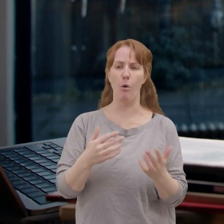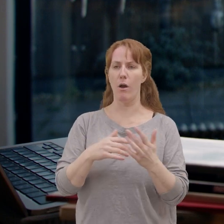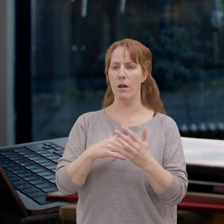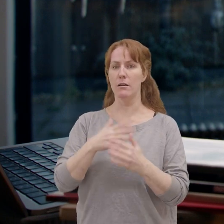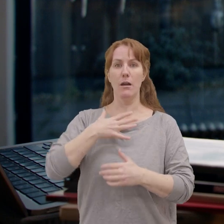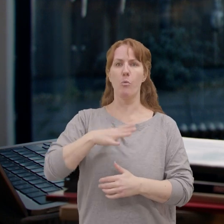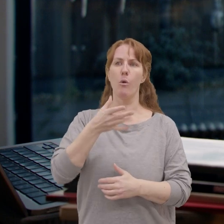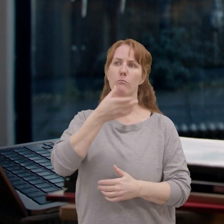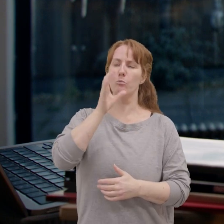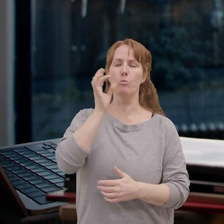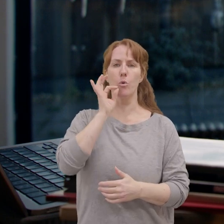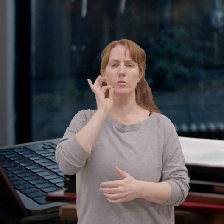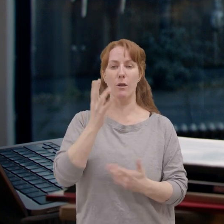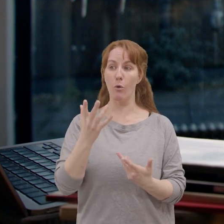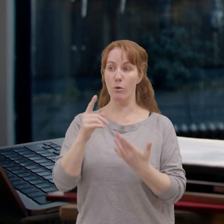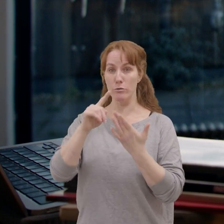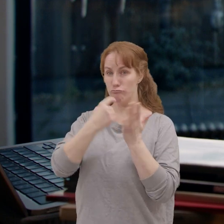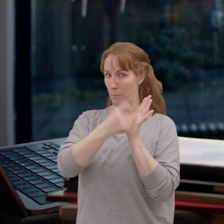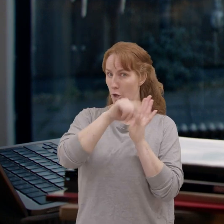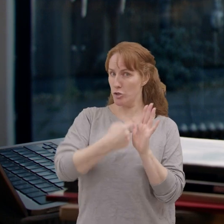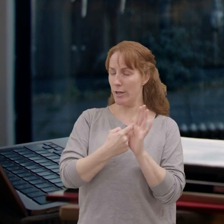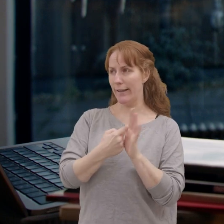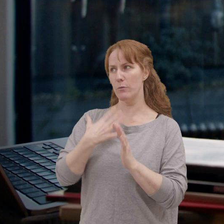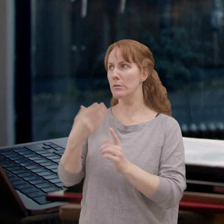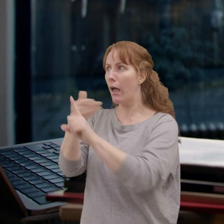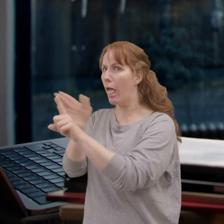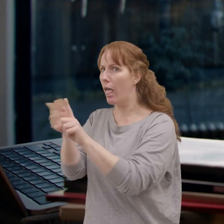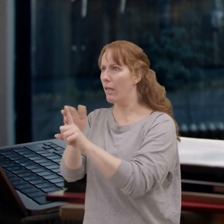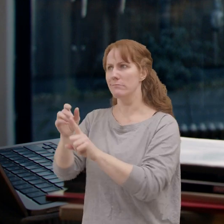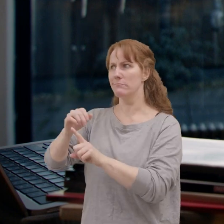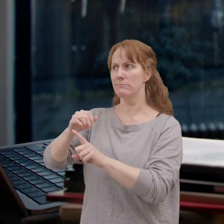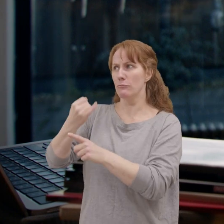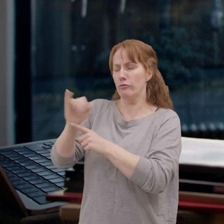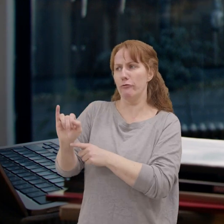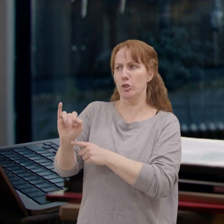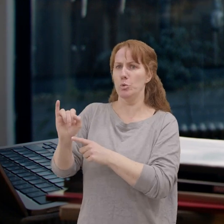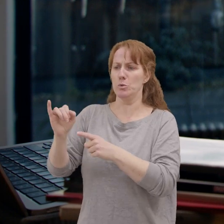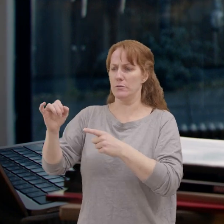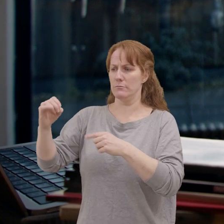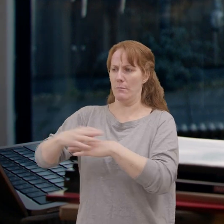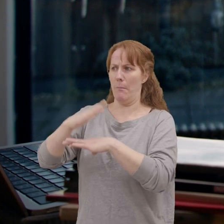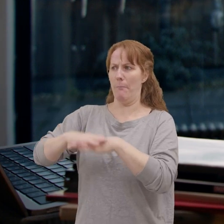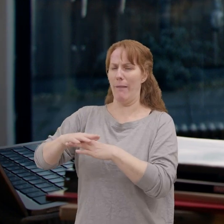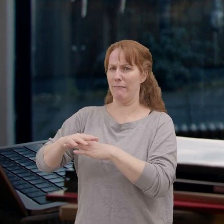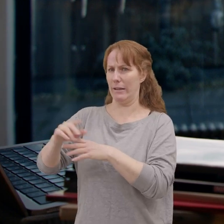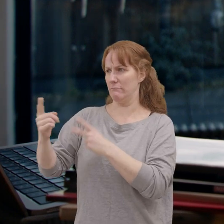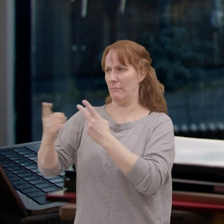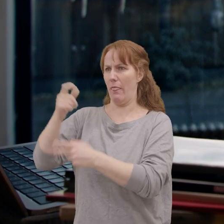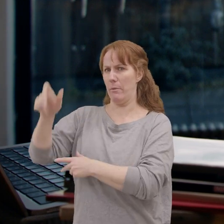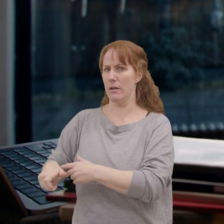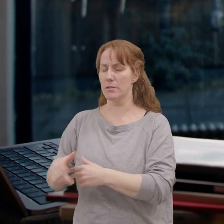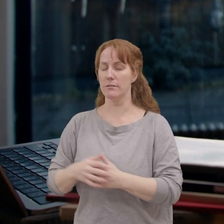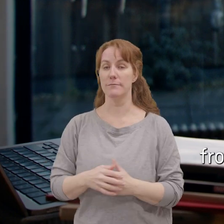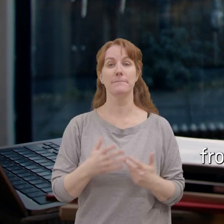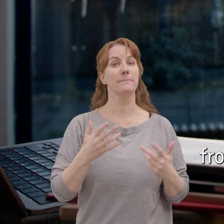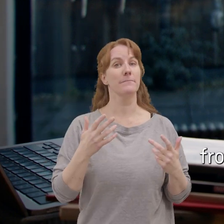In Romeo and Juliet, Juliet wants to persuade her parents that she's not going to marry Paris. Then write down, what is the obstacle? What is stopping